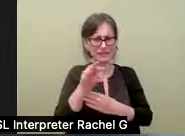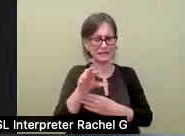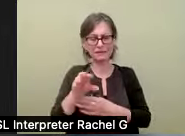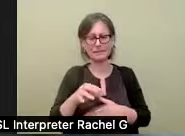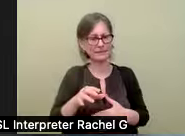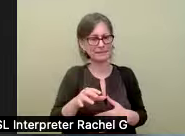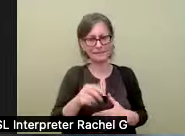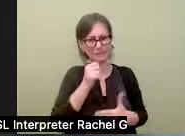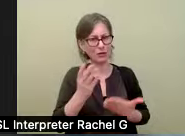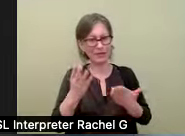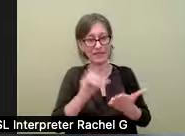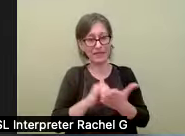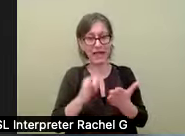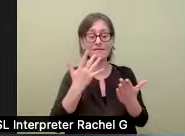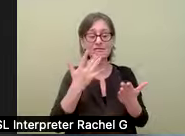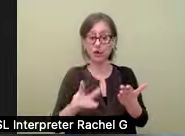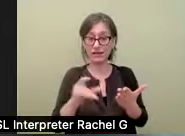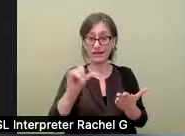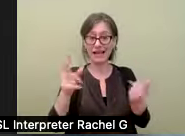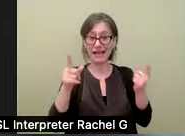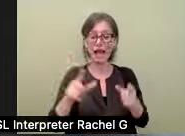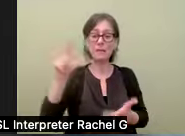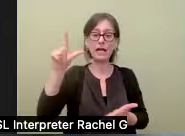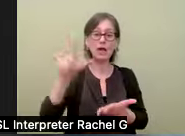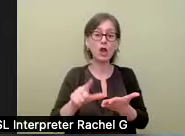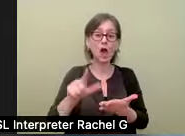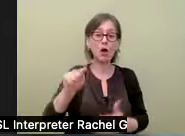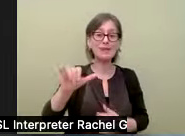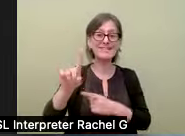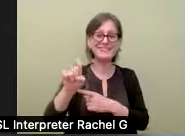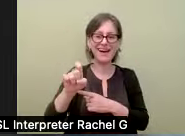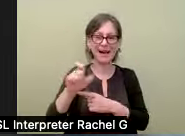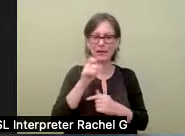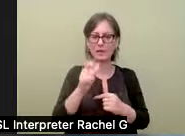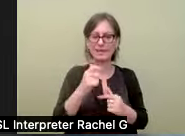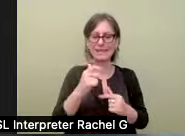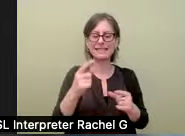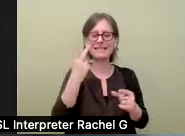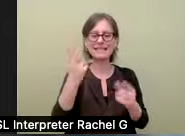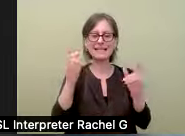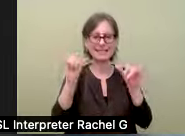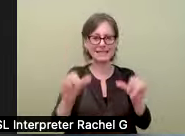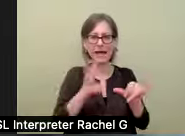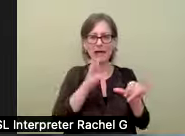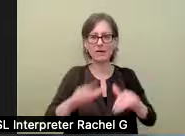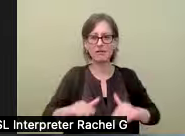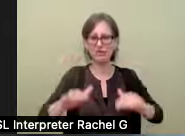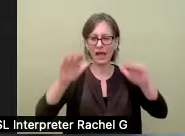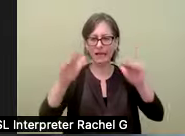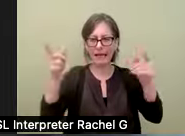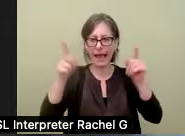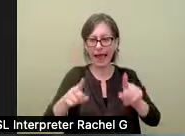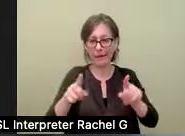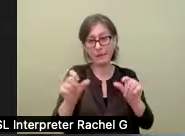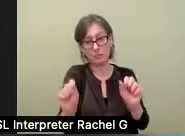video. Fortunately, this event happened at low tide, so we didn't see a lot of the flooding that some other tsunami